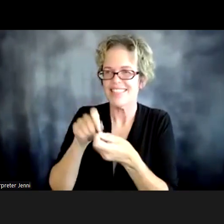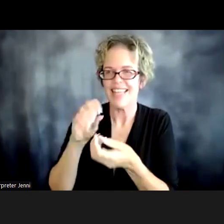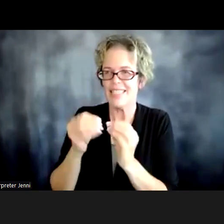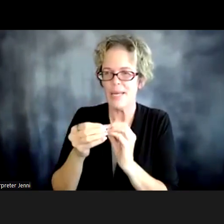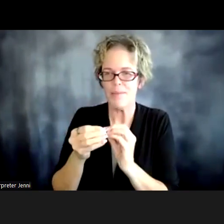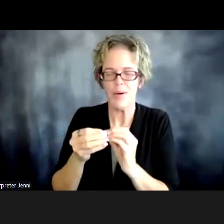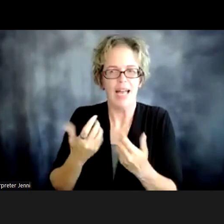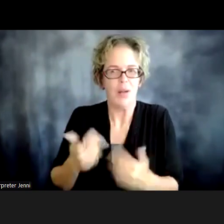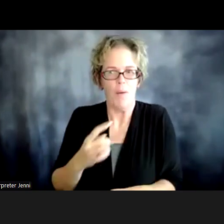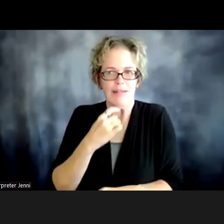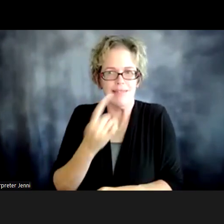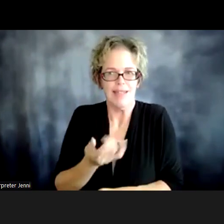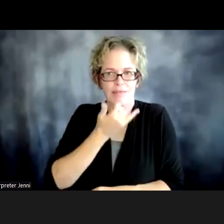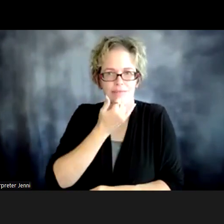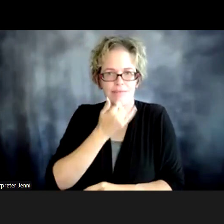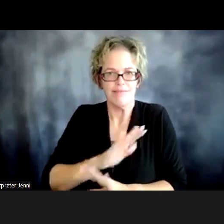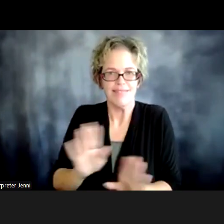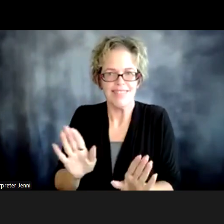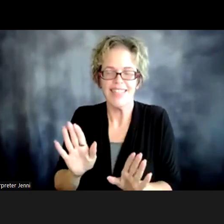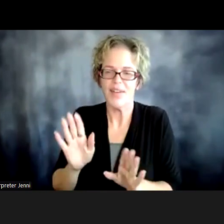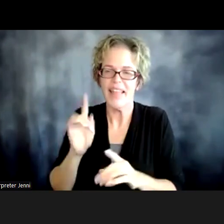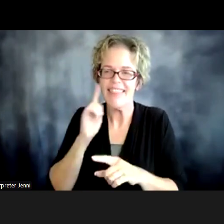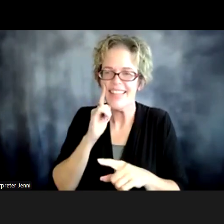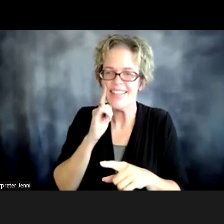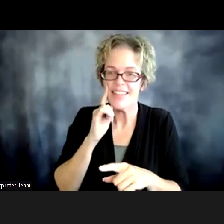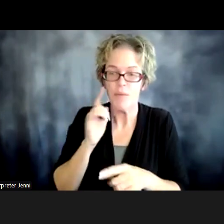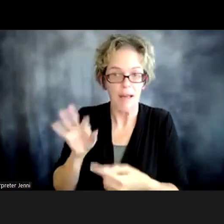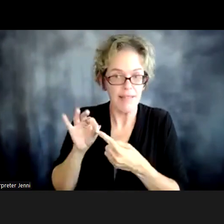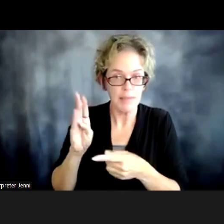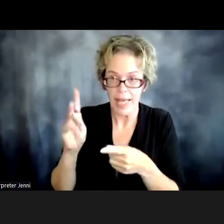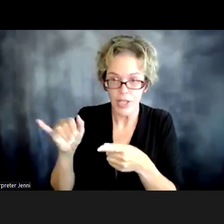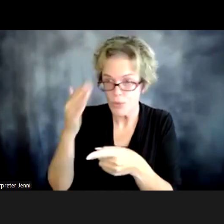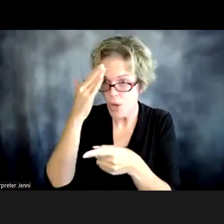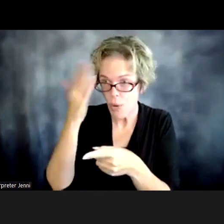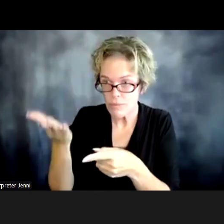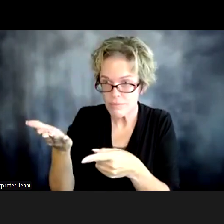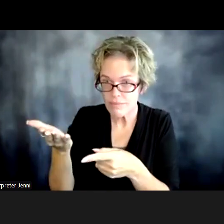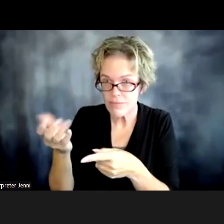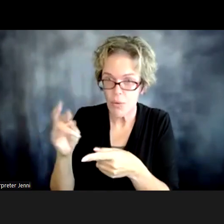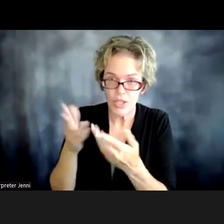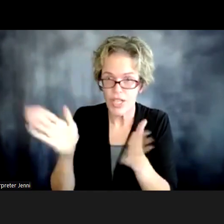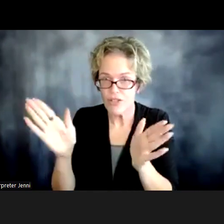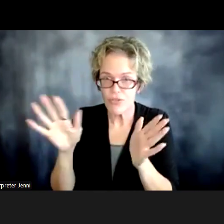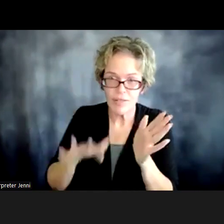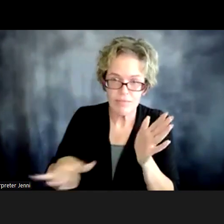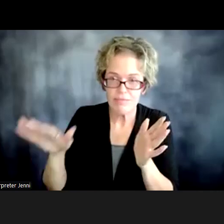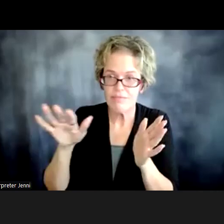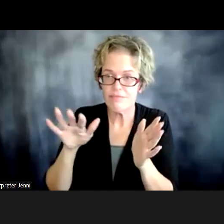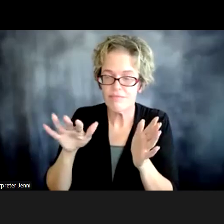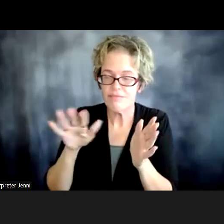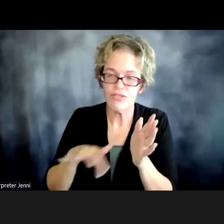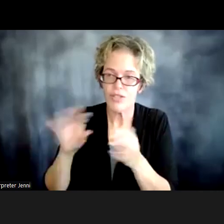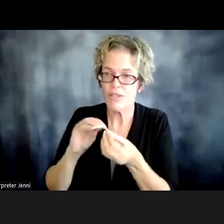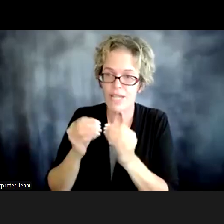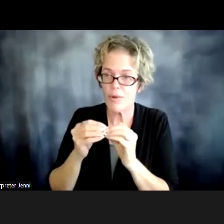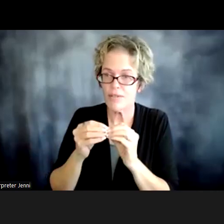to misspeak on it. That's probably something, unless Becky, off the top of your head or kind of in a general number, we can